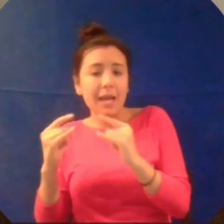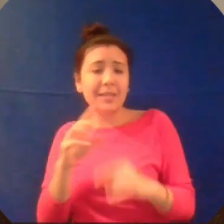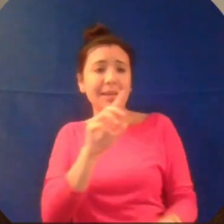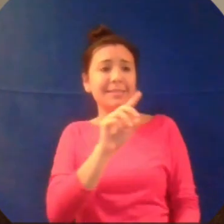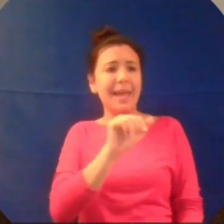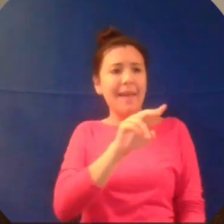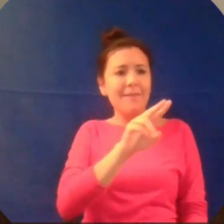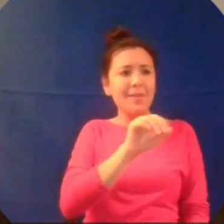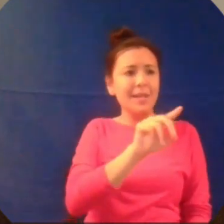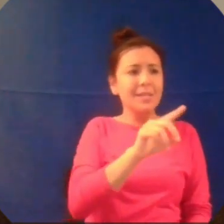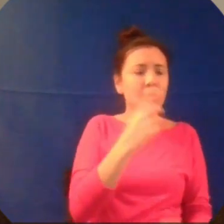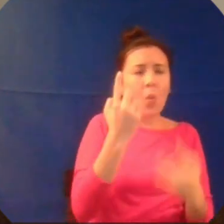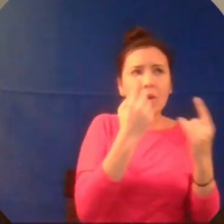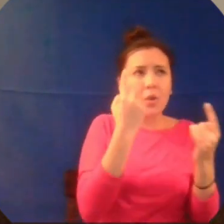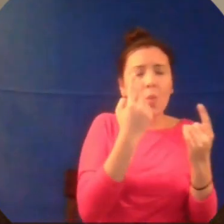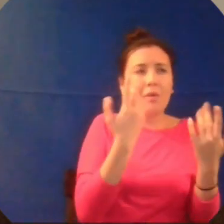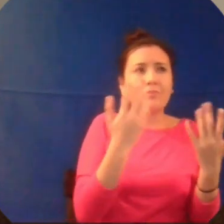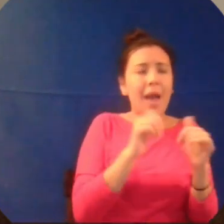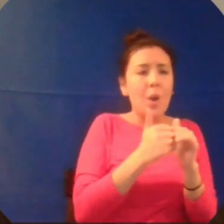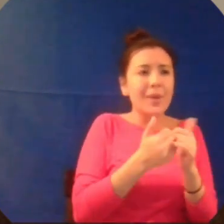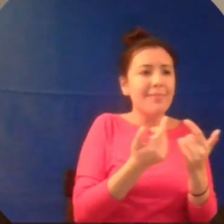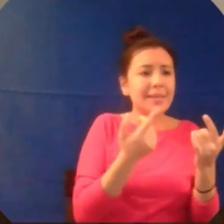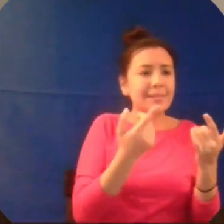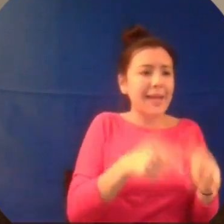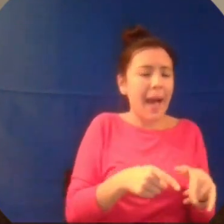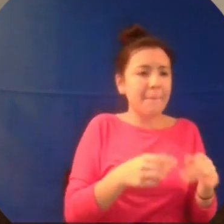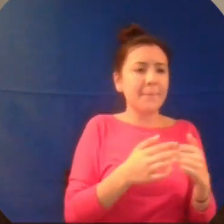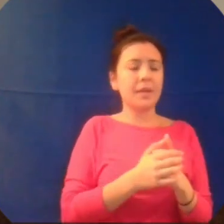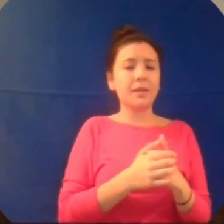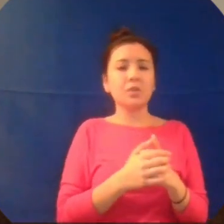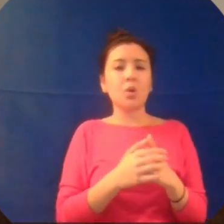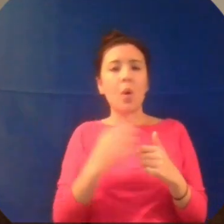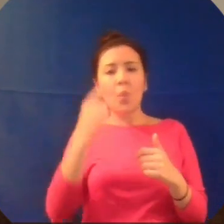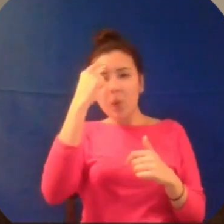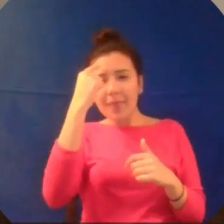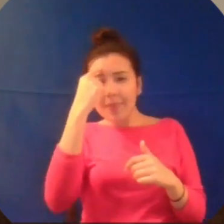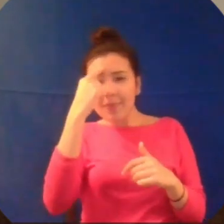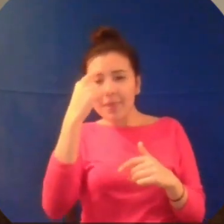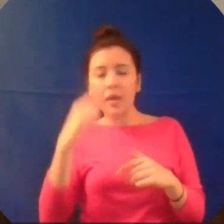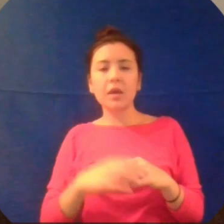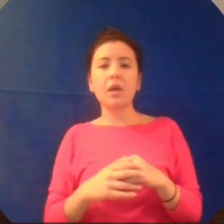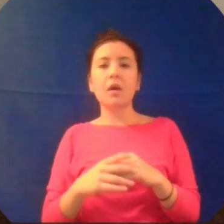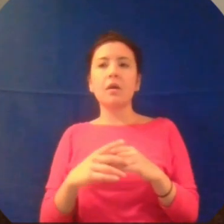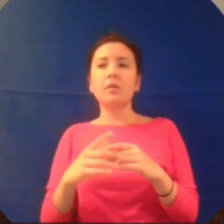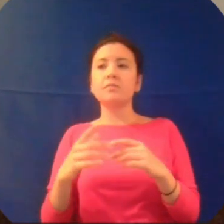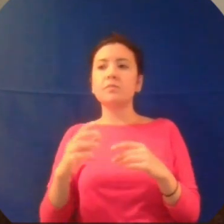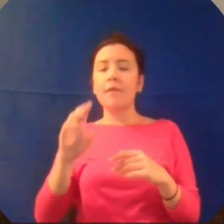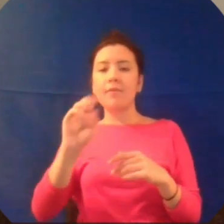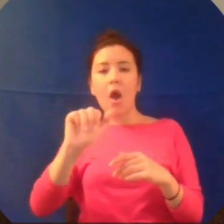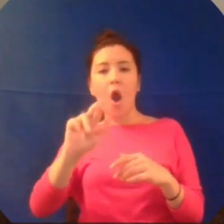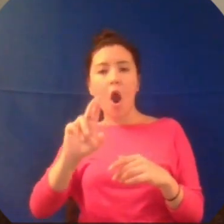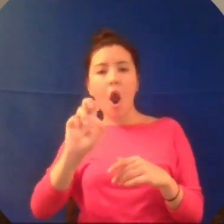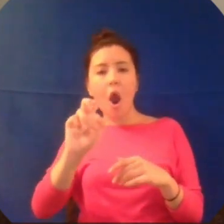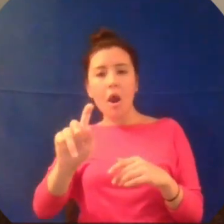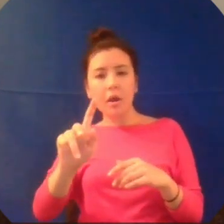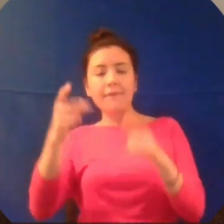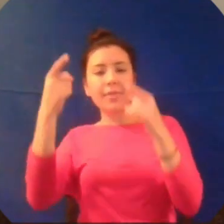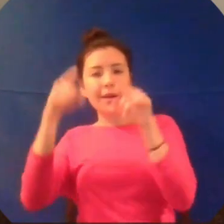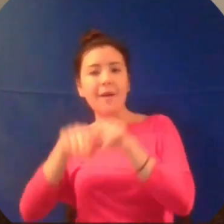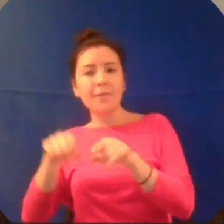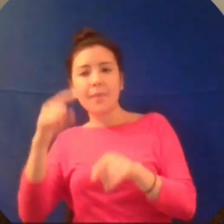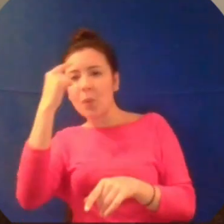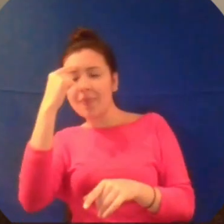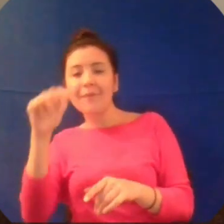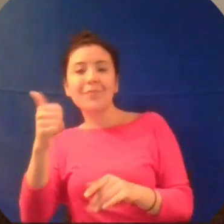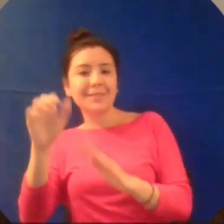this be? Well, when we think of the Ark of the Covenant, we think of, you know, the Ten Commandments and that Ark that's very, very precious to all